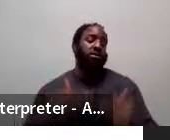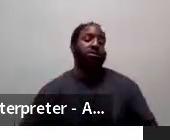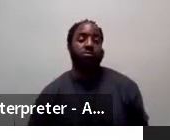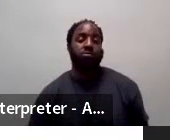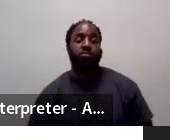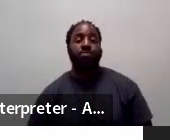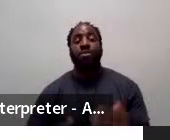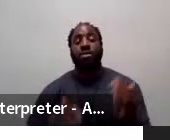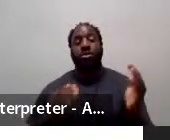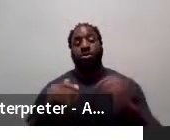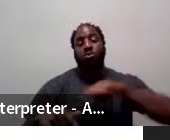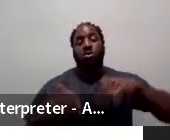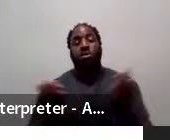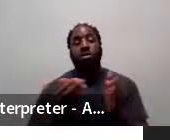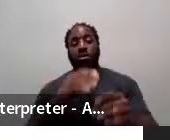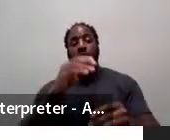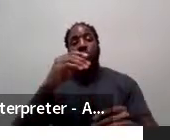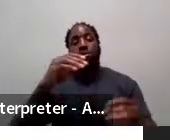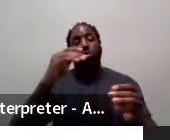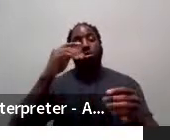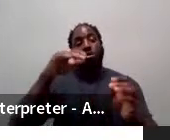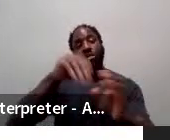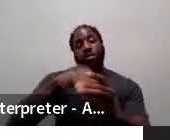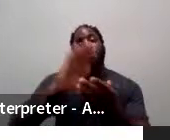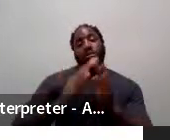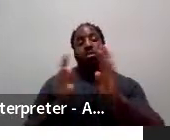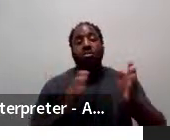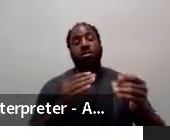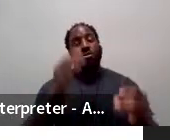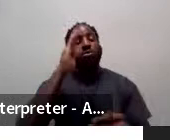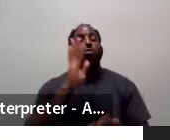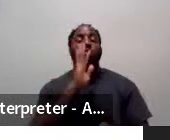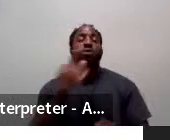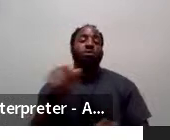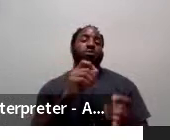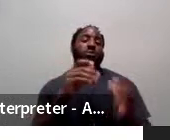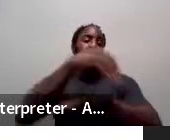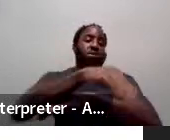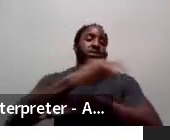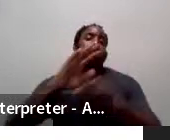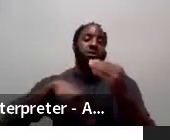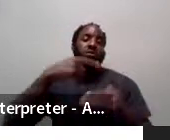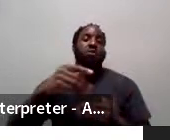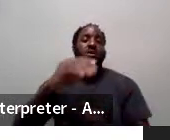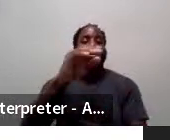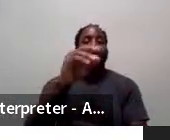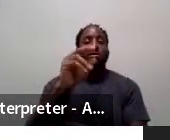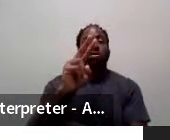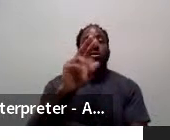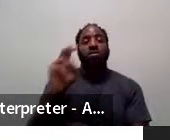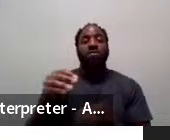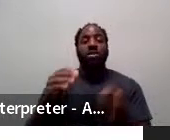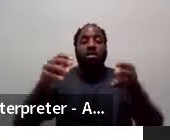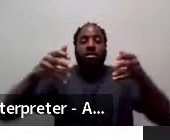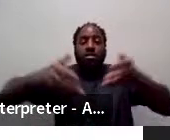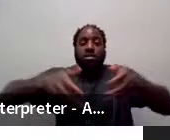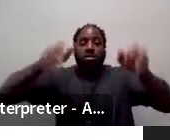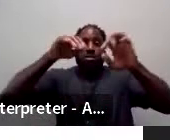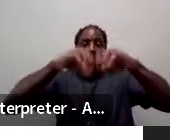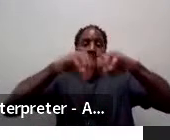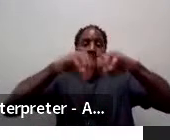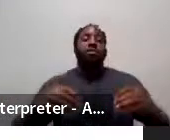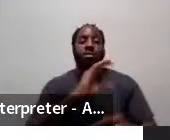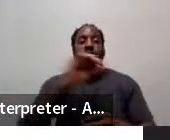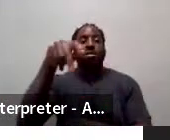So we're here, City Planning's here to talk to you tonight specifically about Morris Park and Parkchester Van Ness. So to give you a sense of